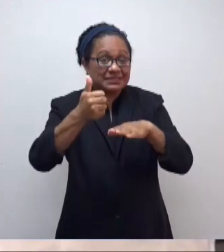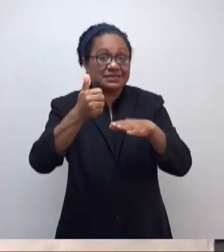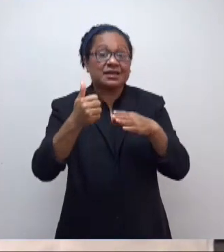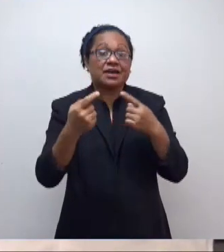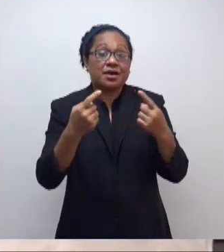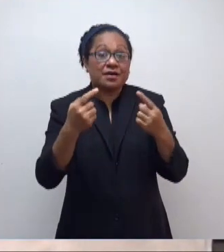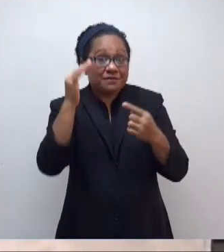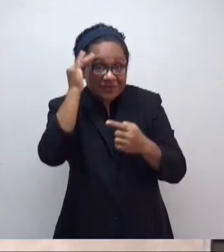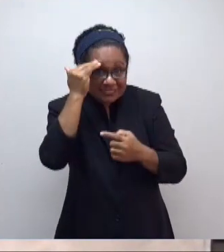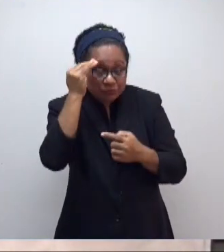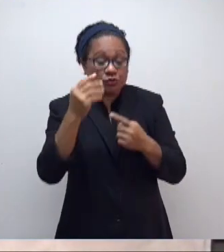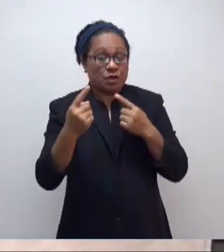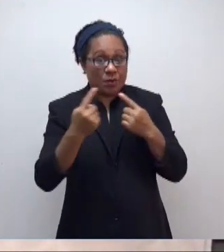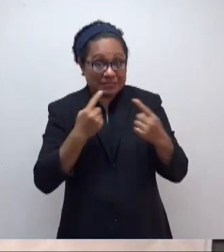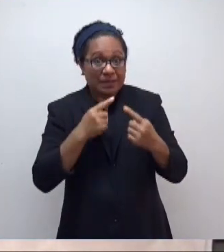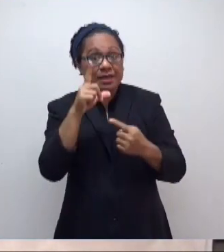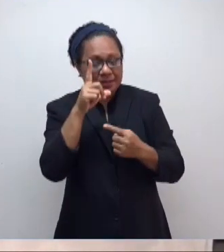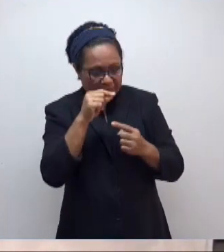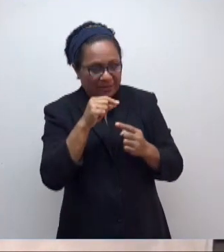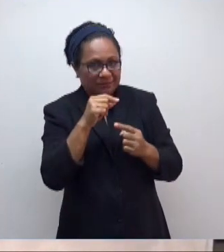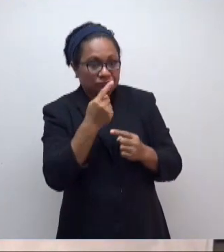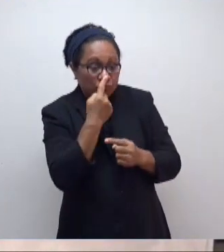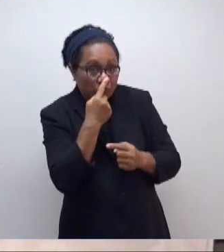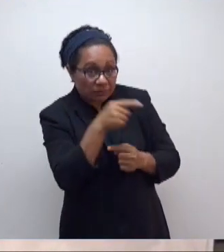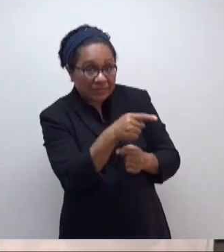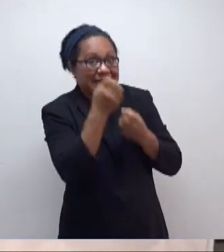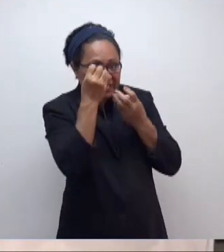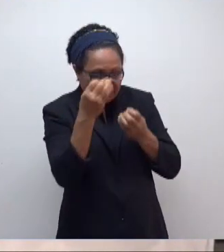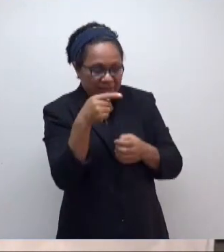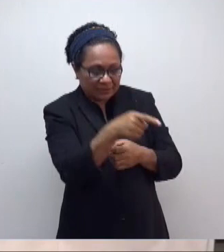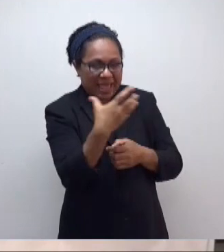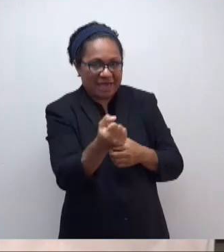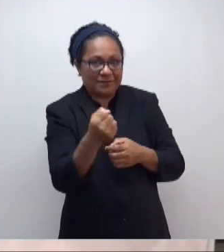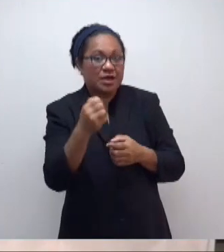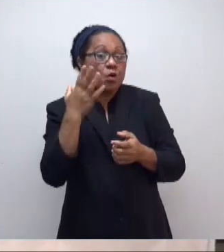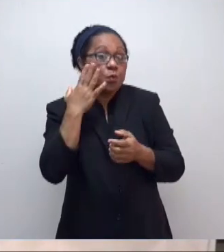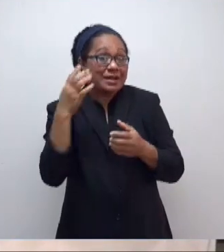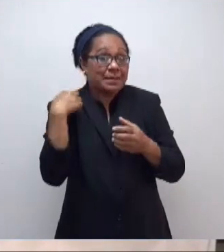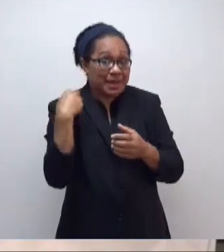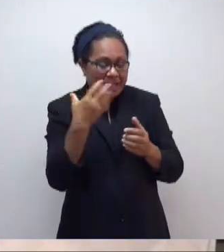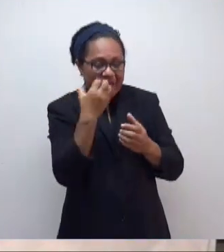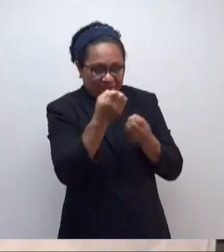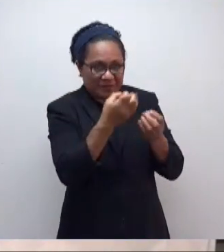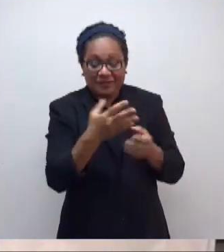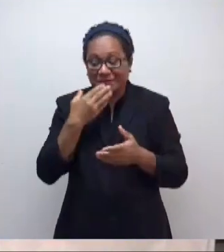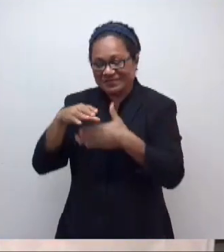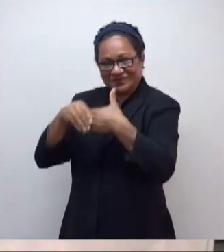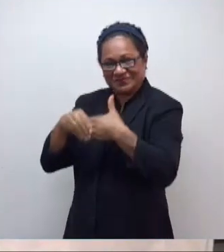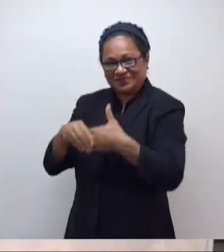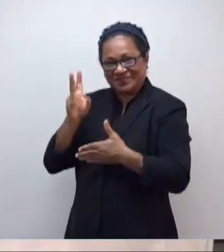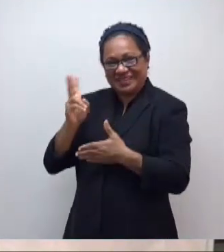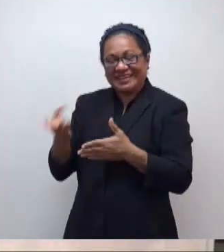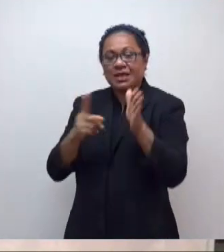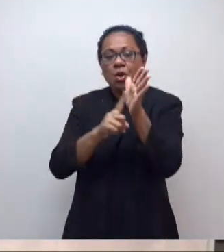your ears open to the radio for details on how and when to apply. Congratulations again, Lorraine.